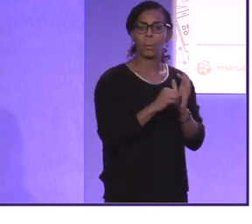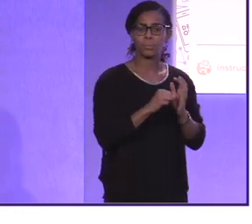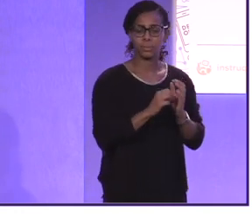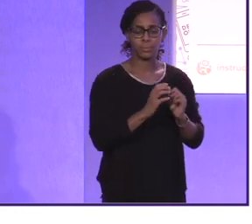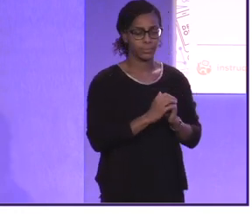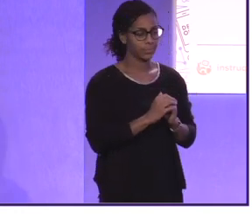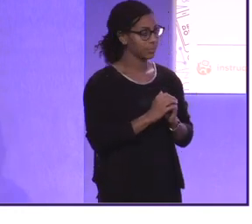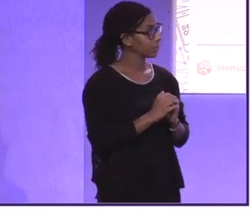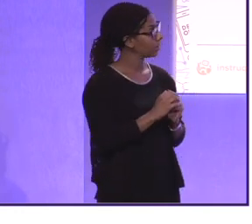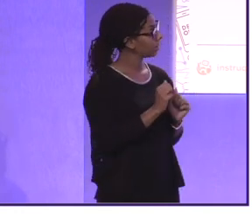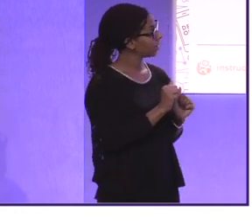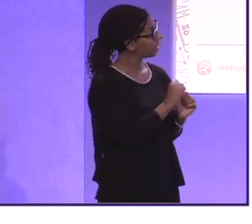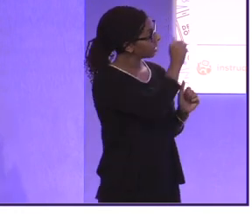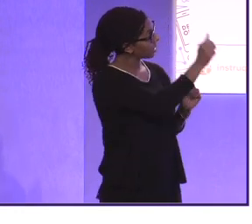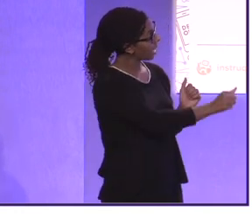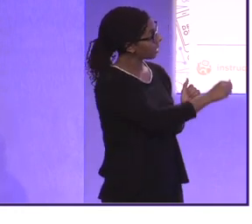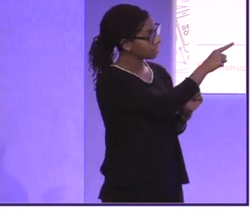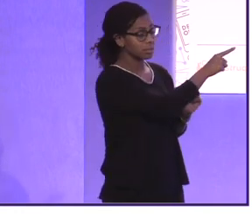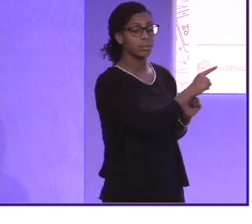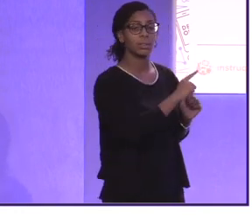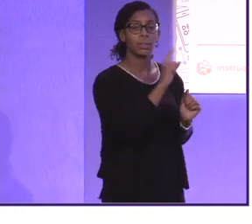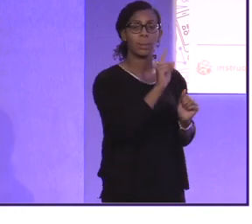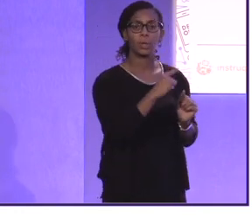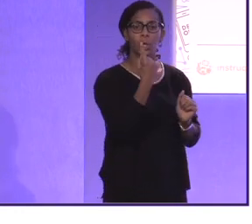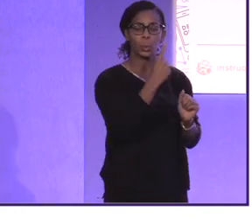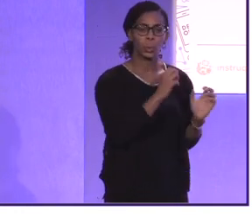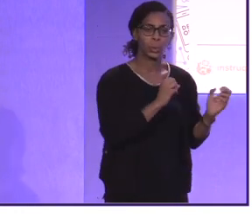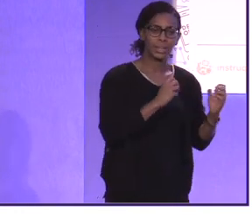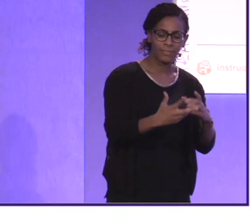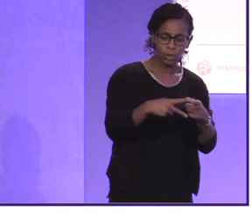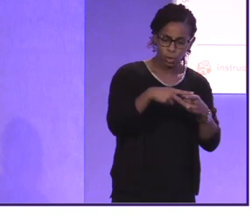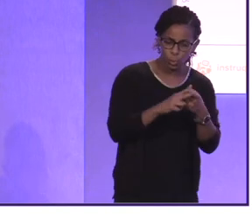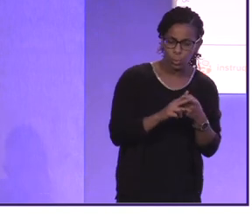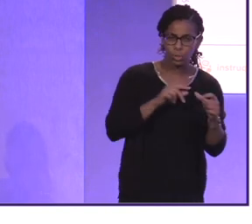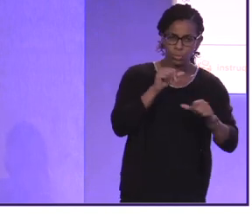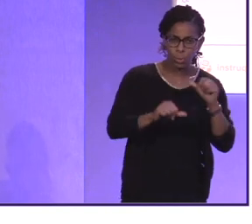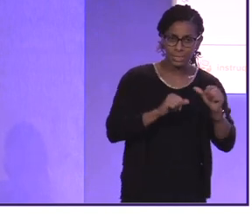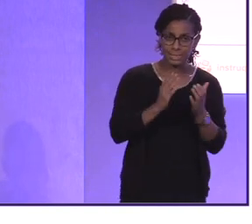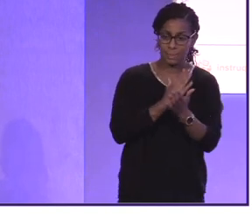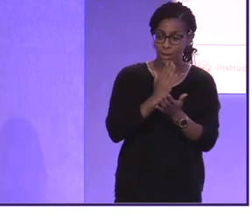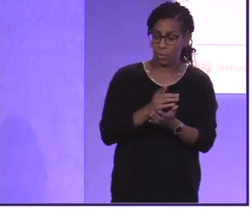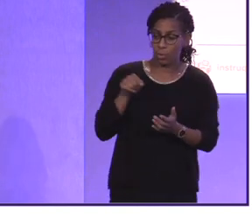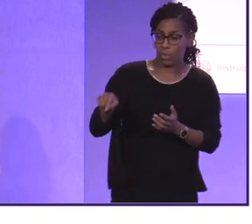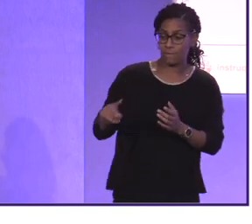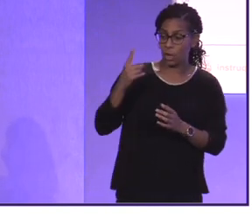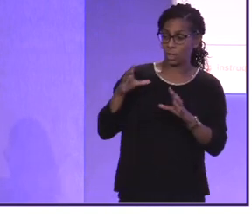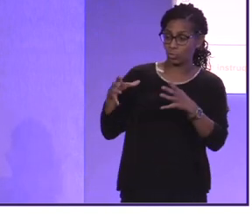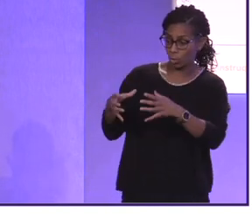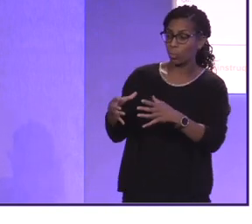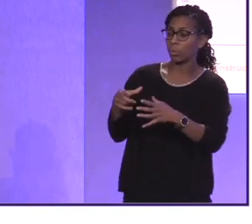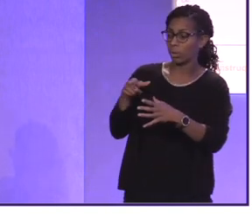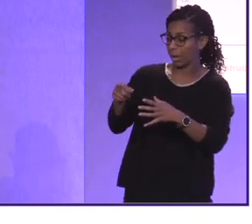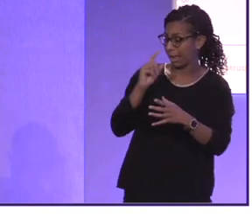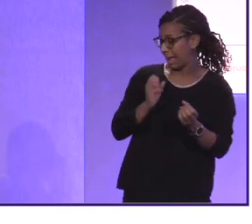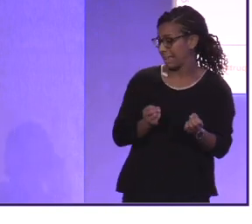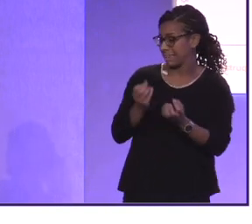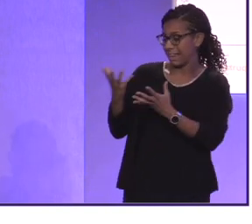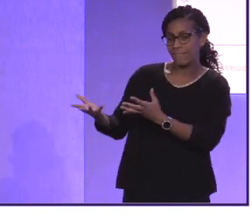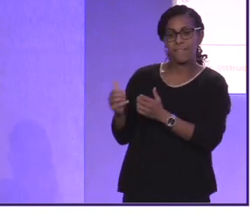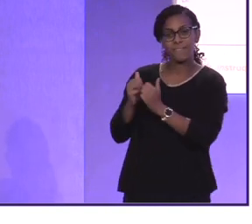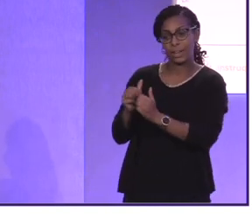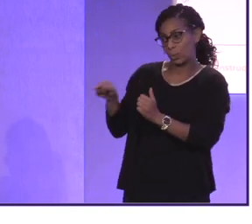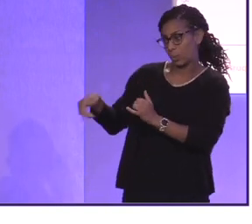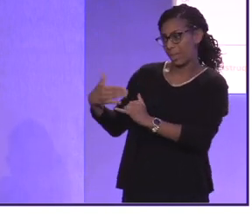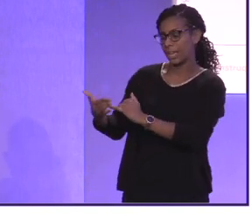of the people who deliver the tools and the processes to actually enable that first group to deliver value to the end user. So this is where we've